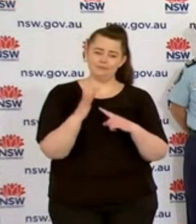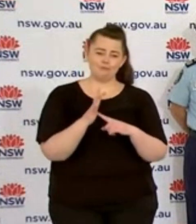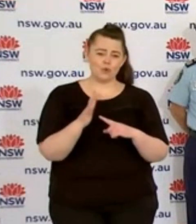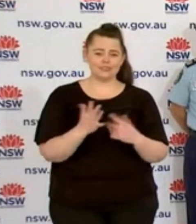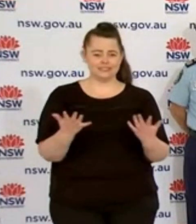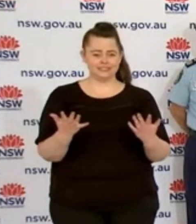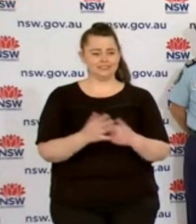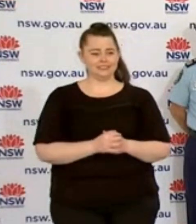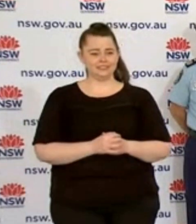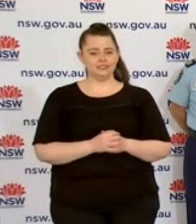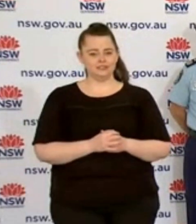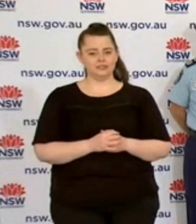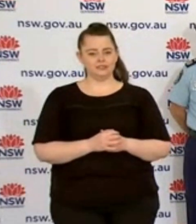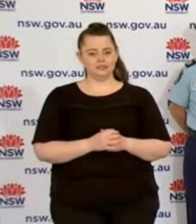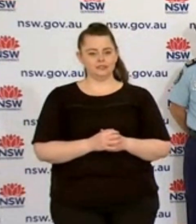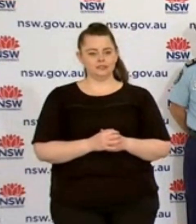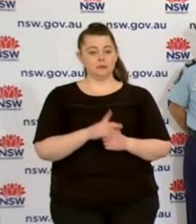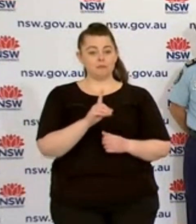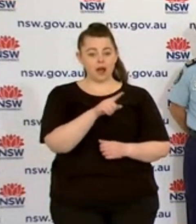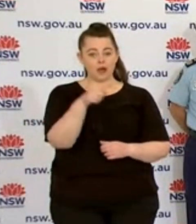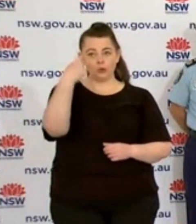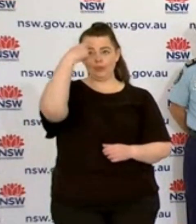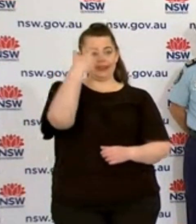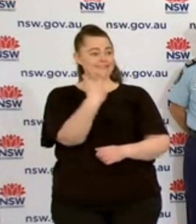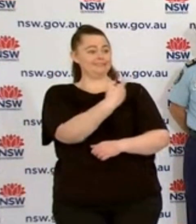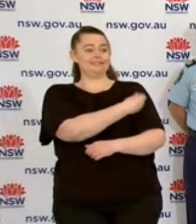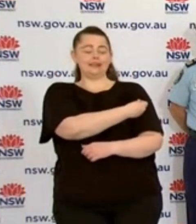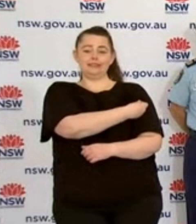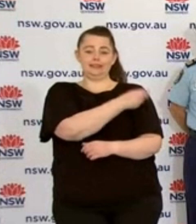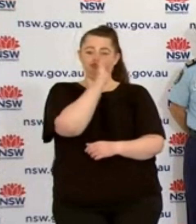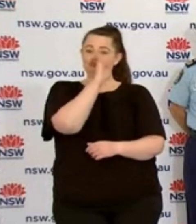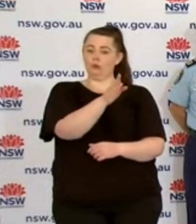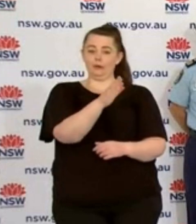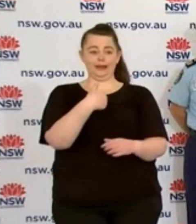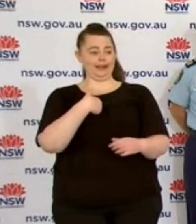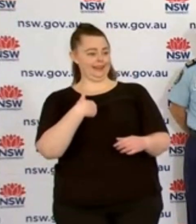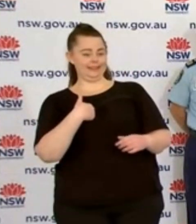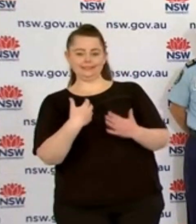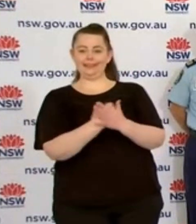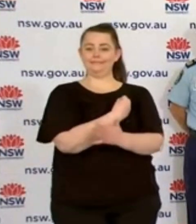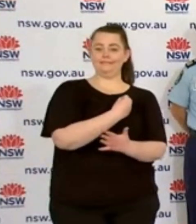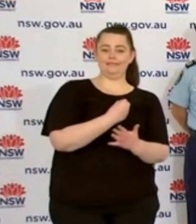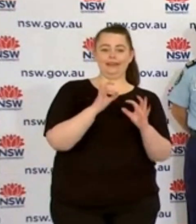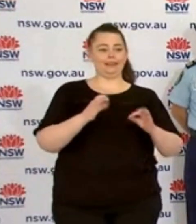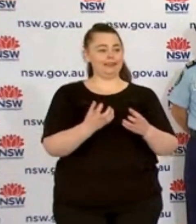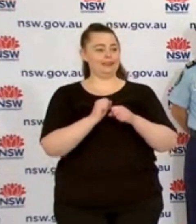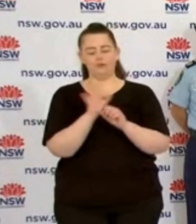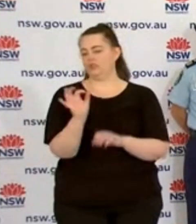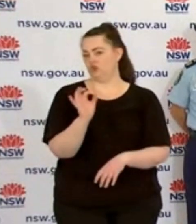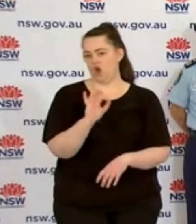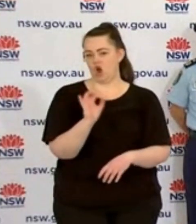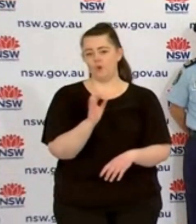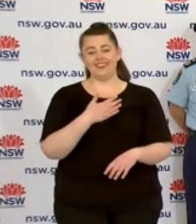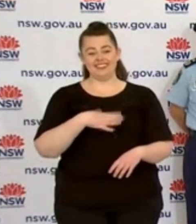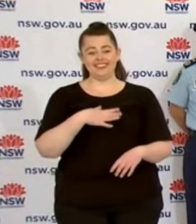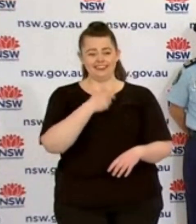said, don't assume because you've had a jab that you're safe. It takes at least 2 to 3 weeks for the impact of that jab to take effect. And even